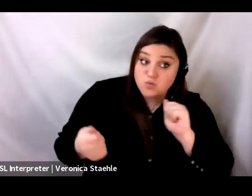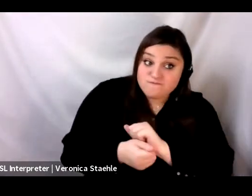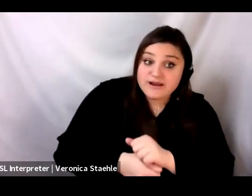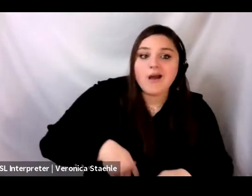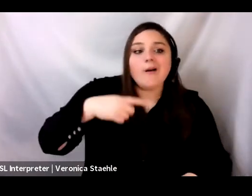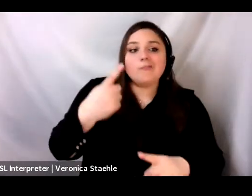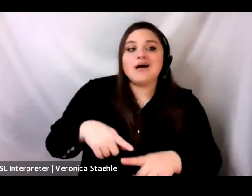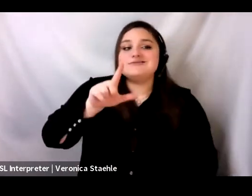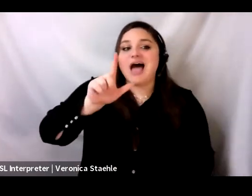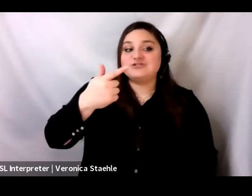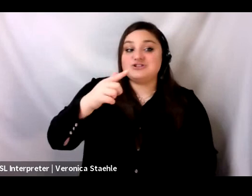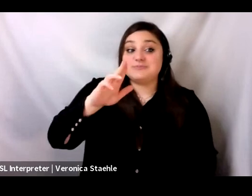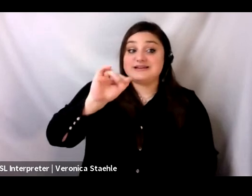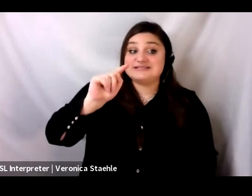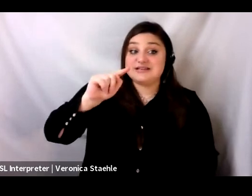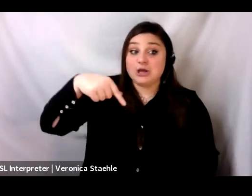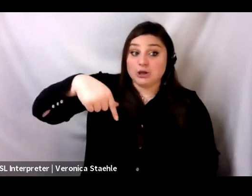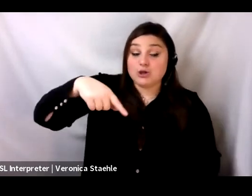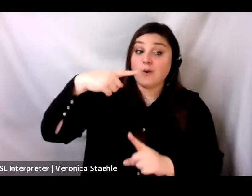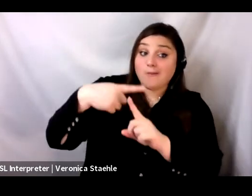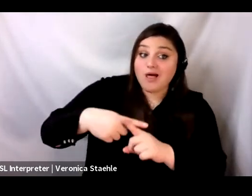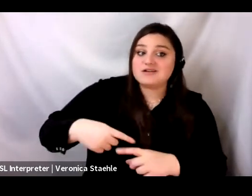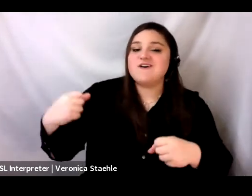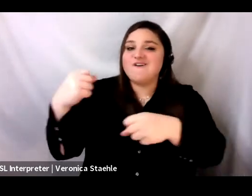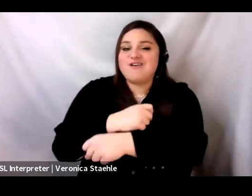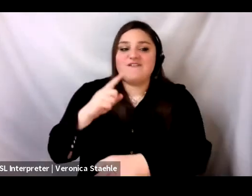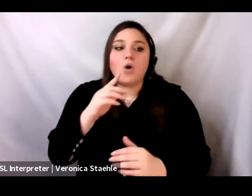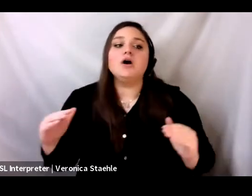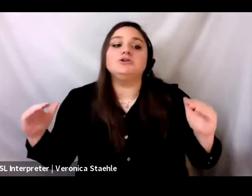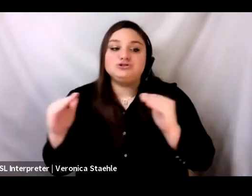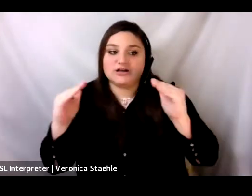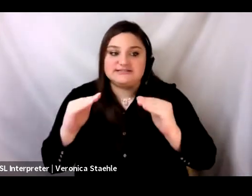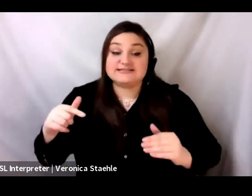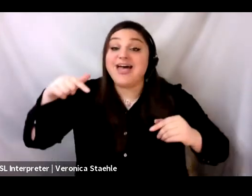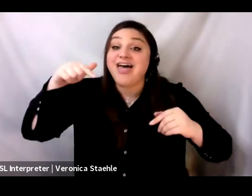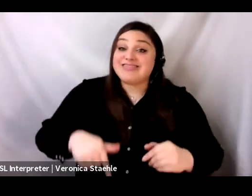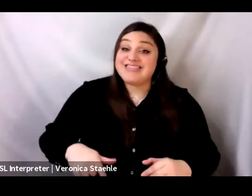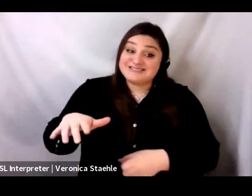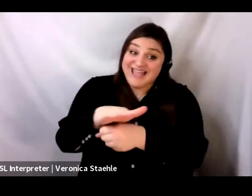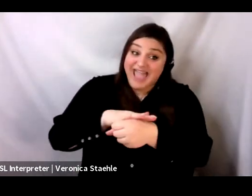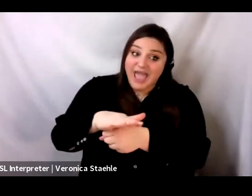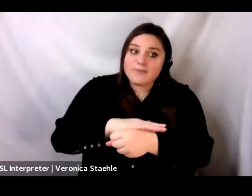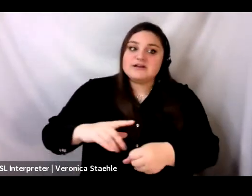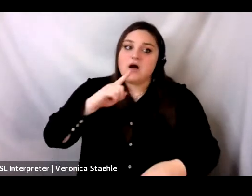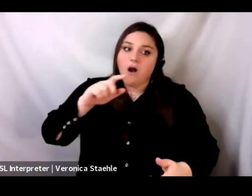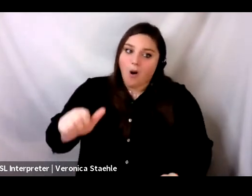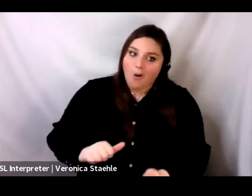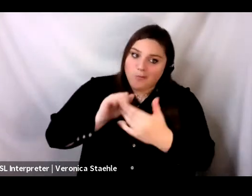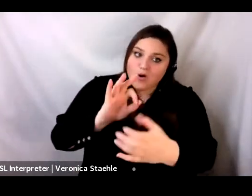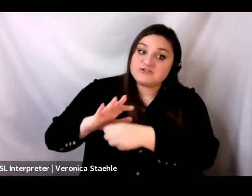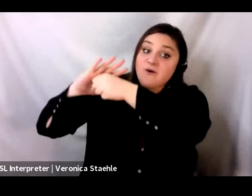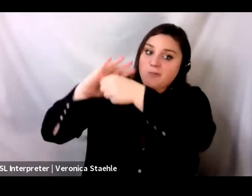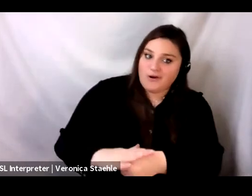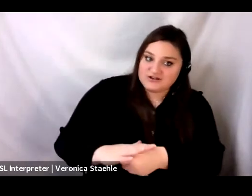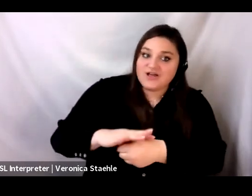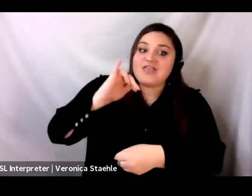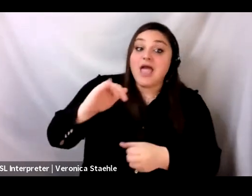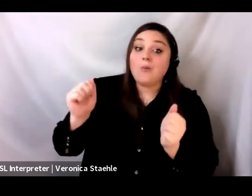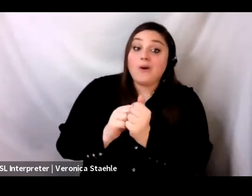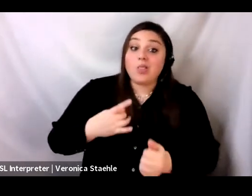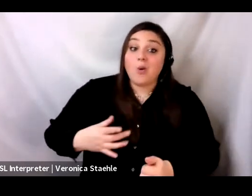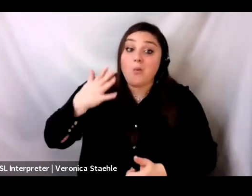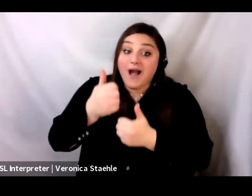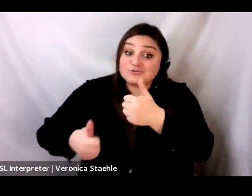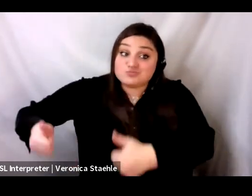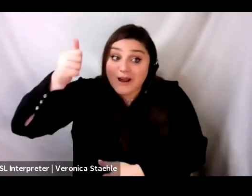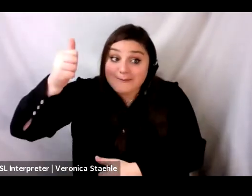and tactics of oppression through which white supremacy and settler colonialism have enacted and sustained its power over time are